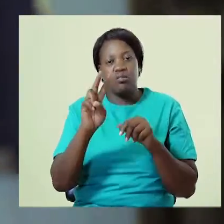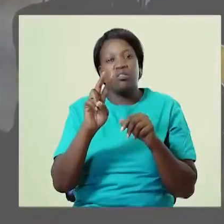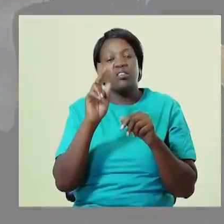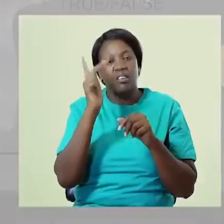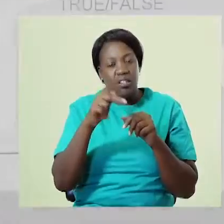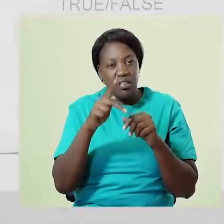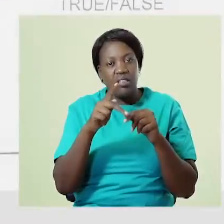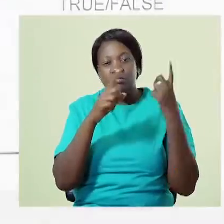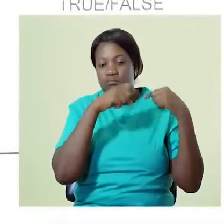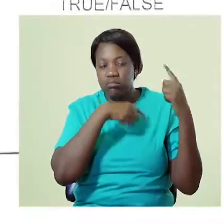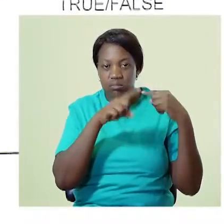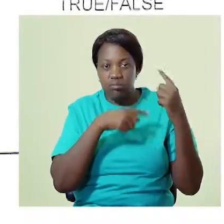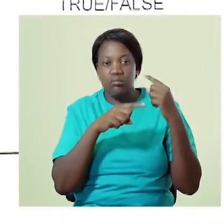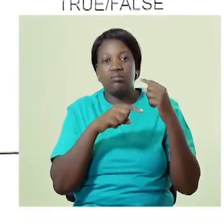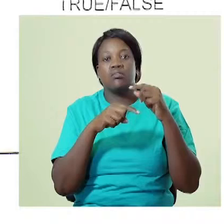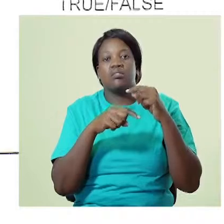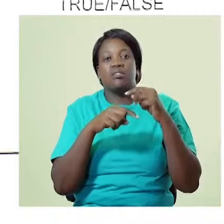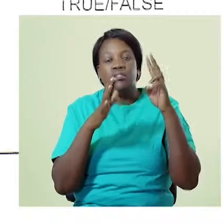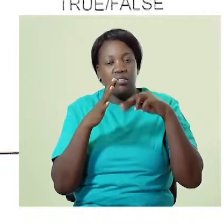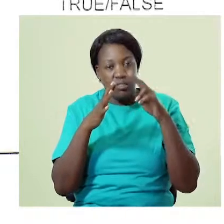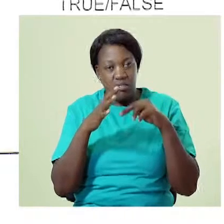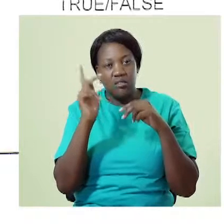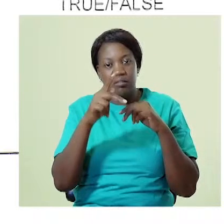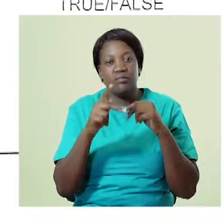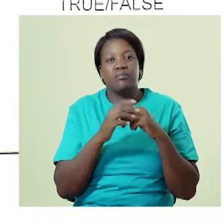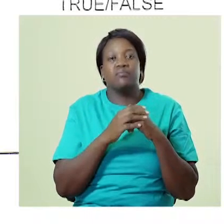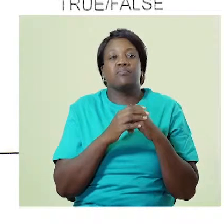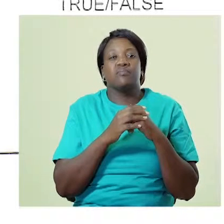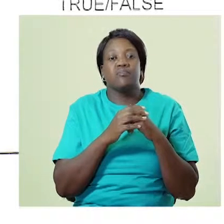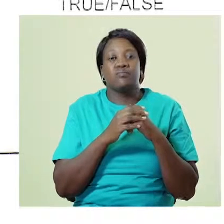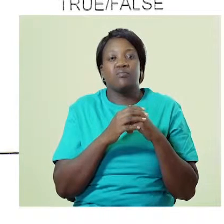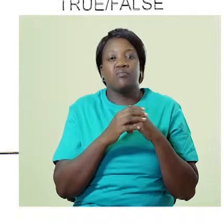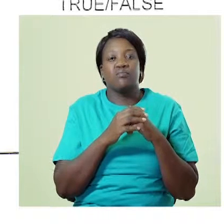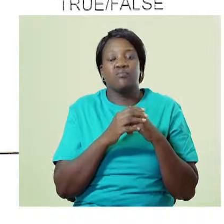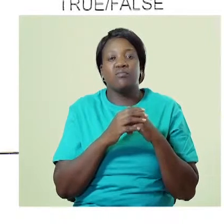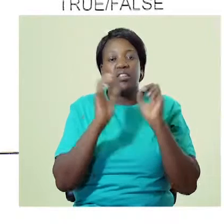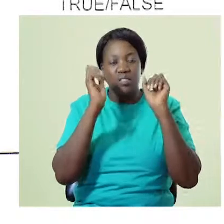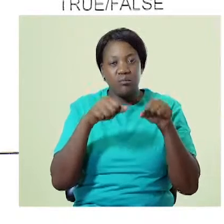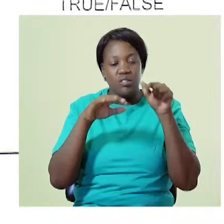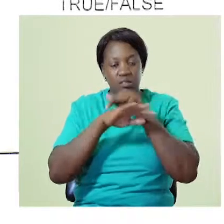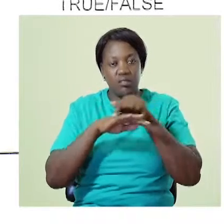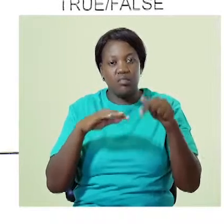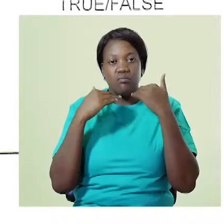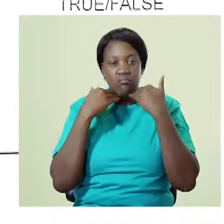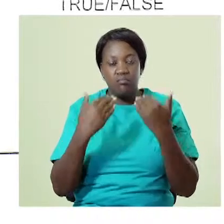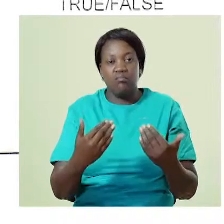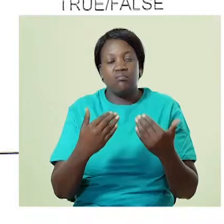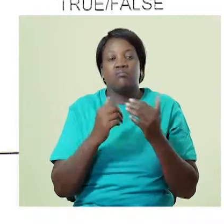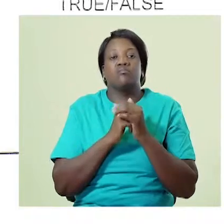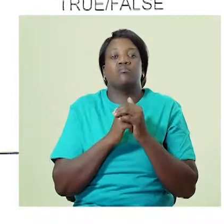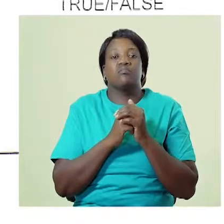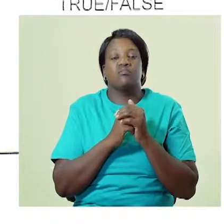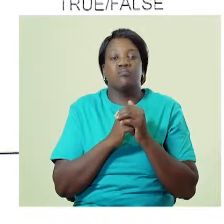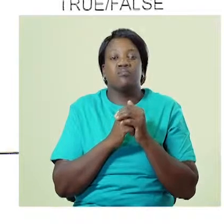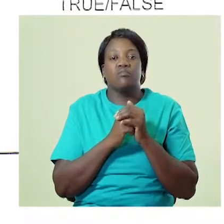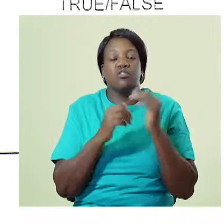choice. For the true or false questions, you need to underline the key information, which will make the